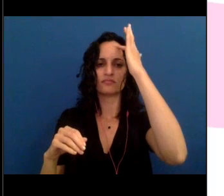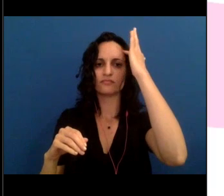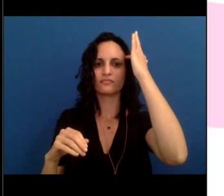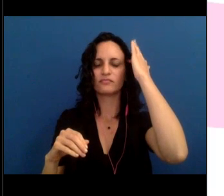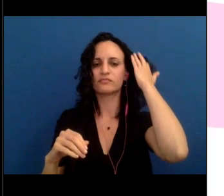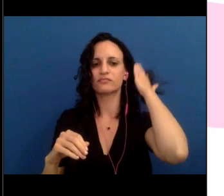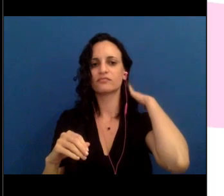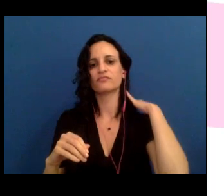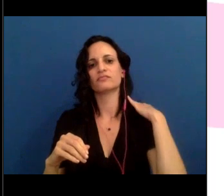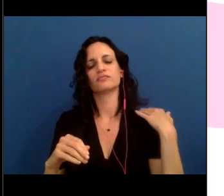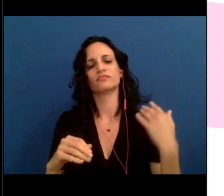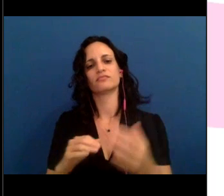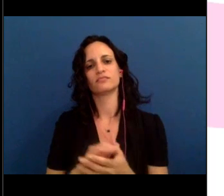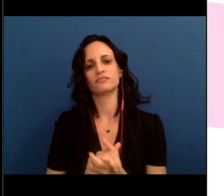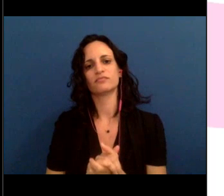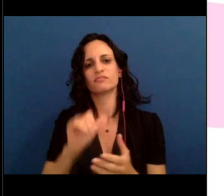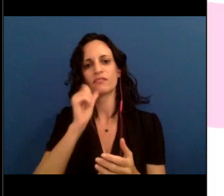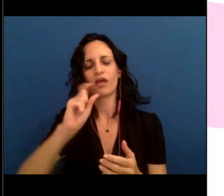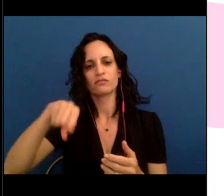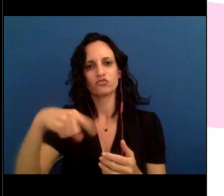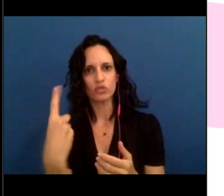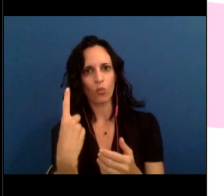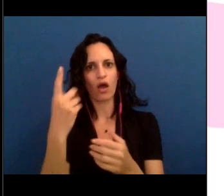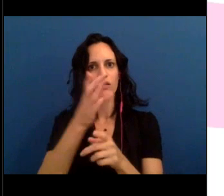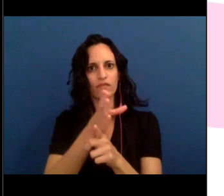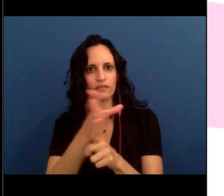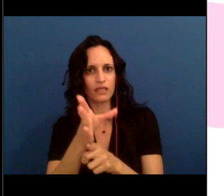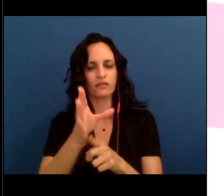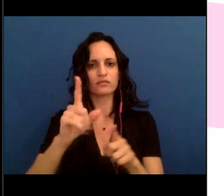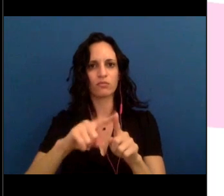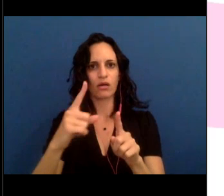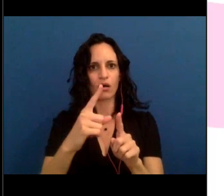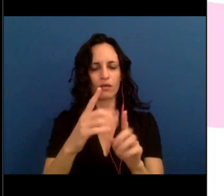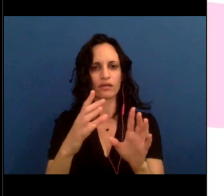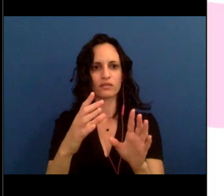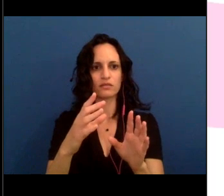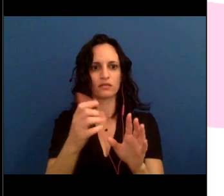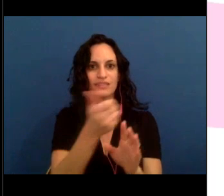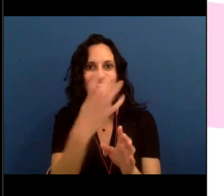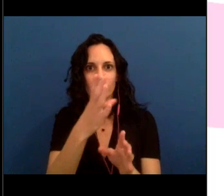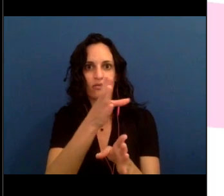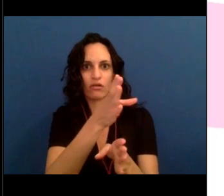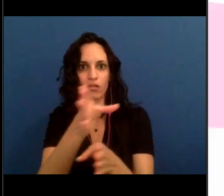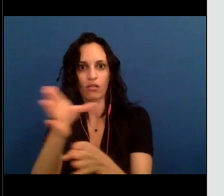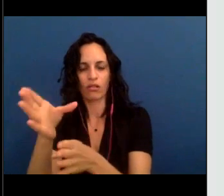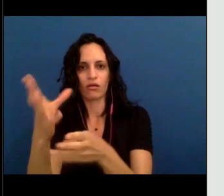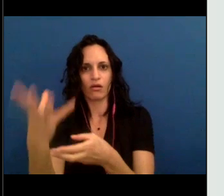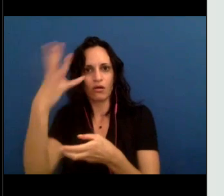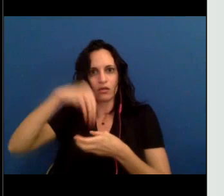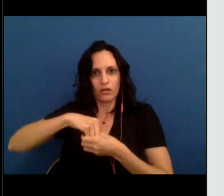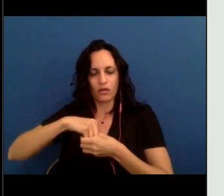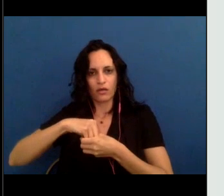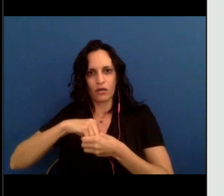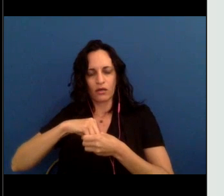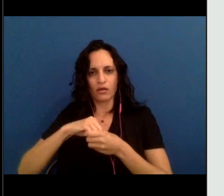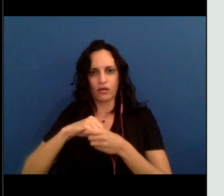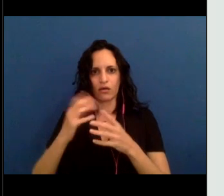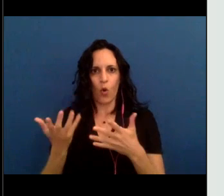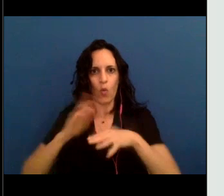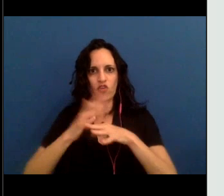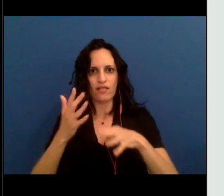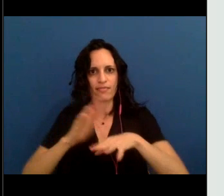of linguistics. So thinking about how interdisciplinarity has always been a part of the paradigm. And here are just